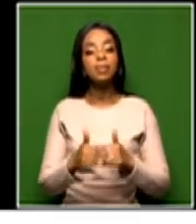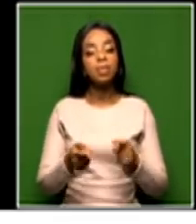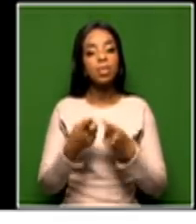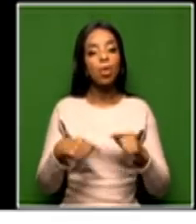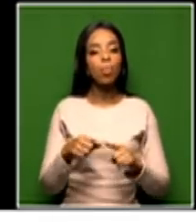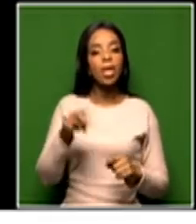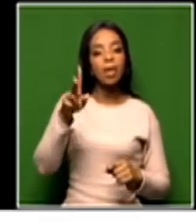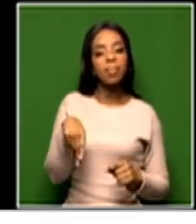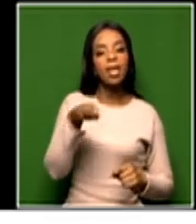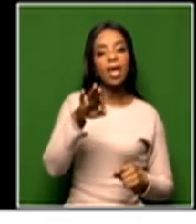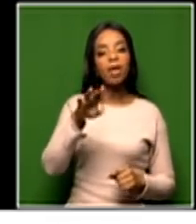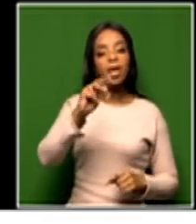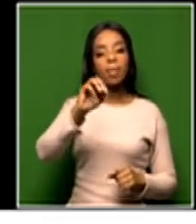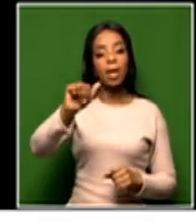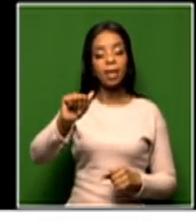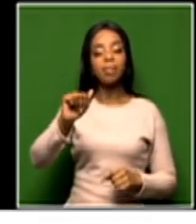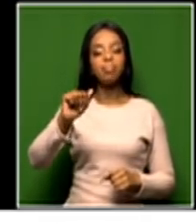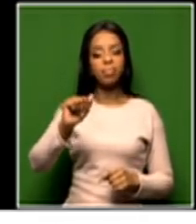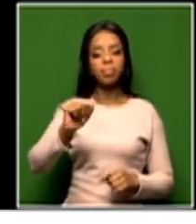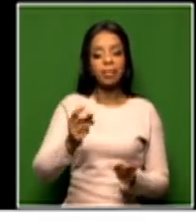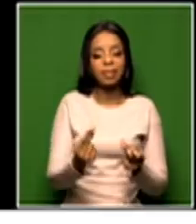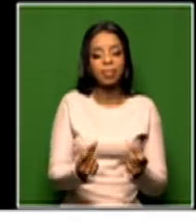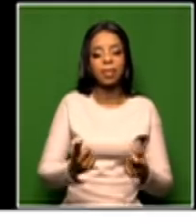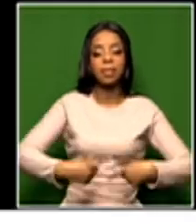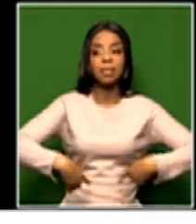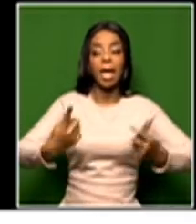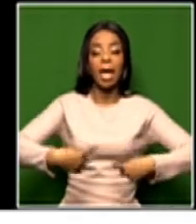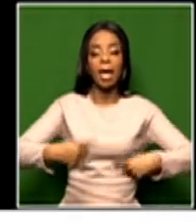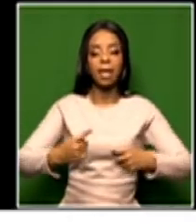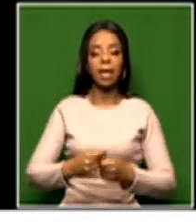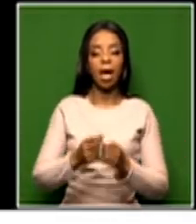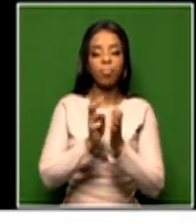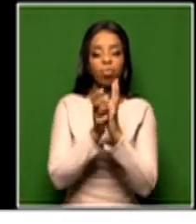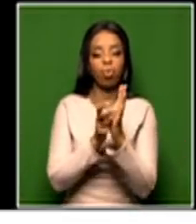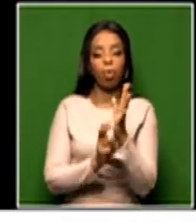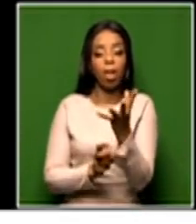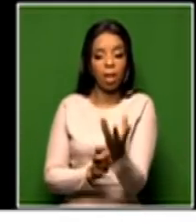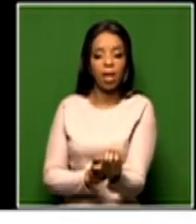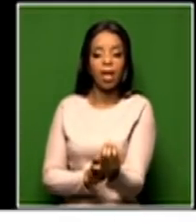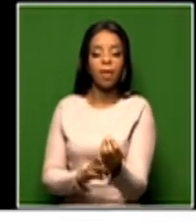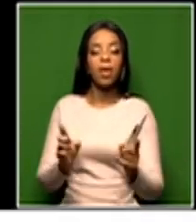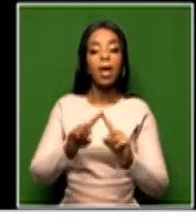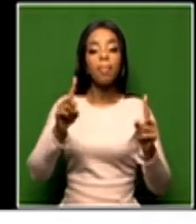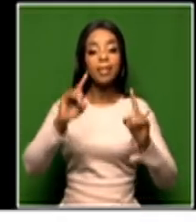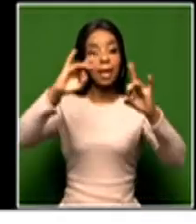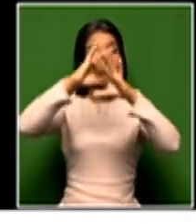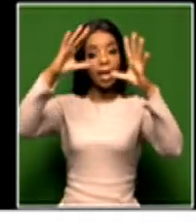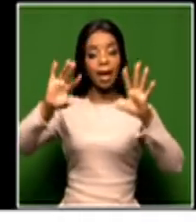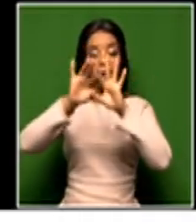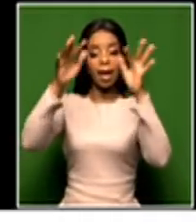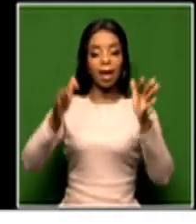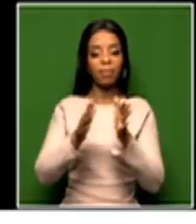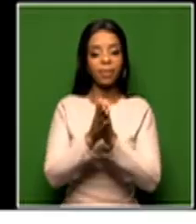PFMA, the emergency spending protocols, and quite clearly everything was consistent